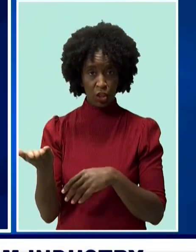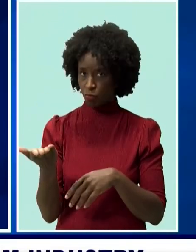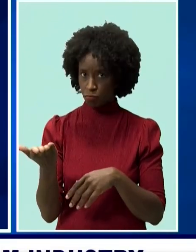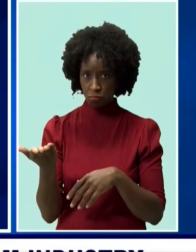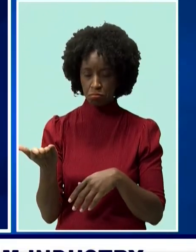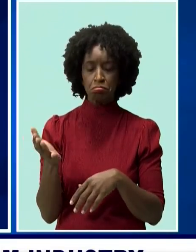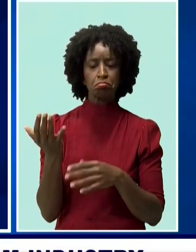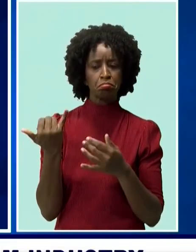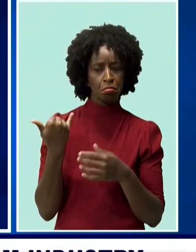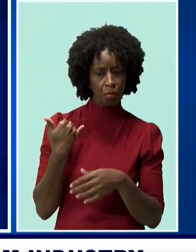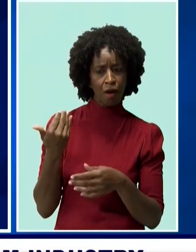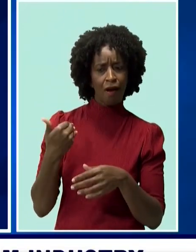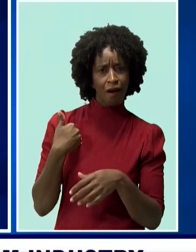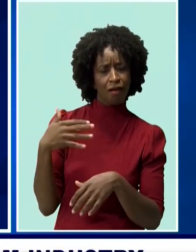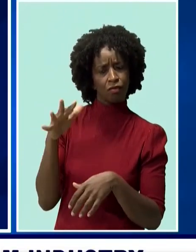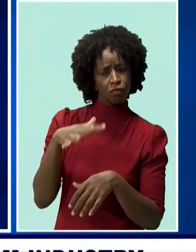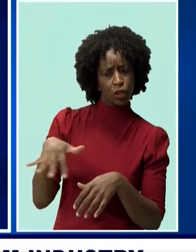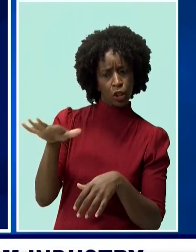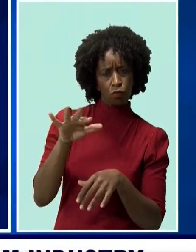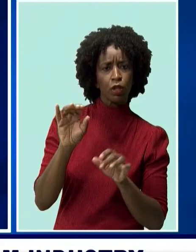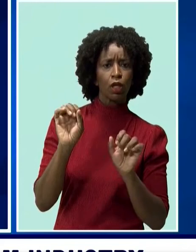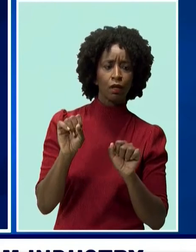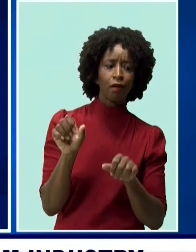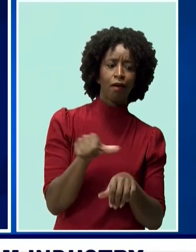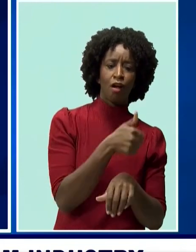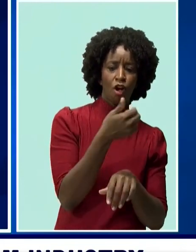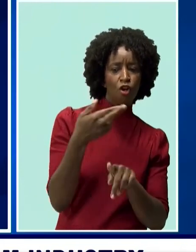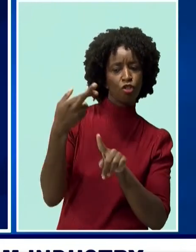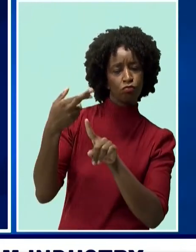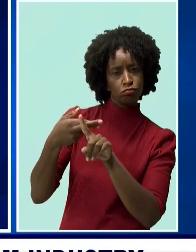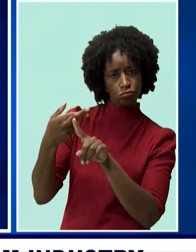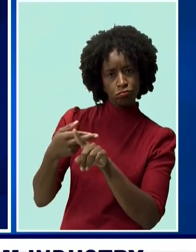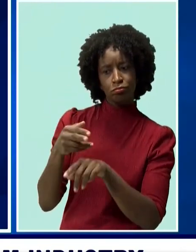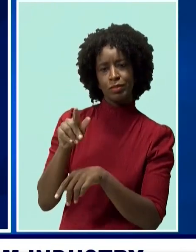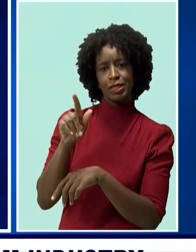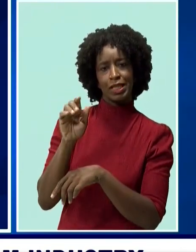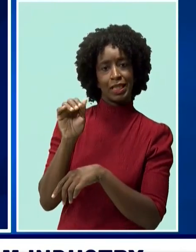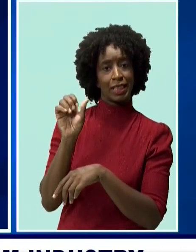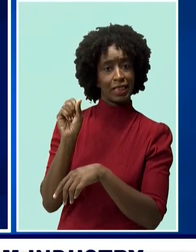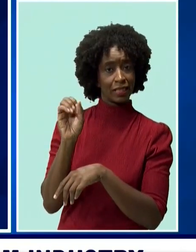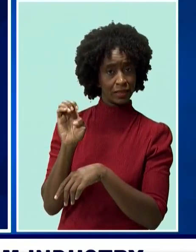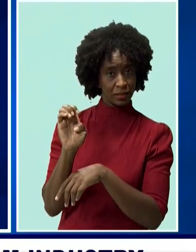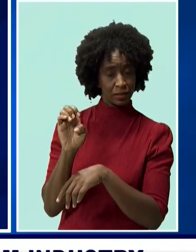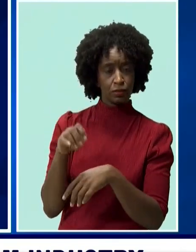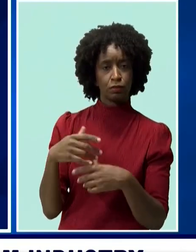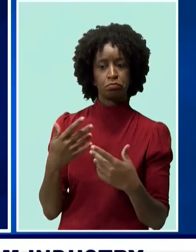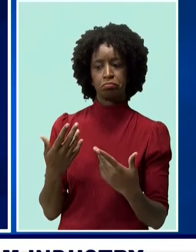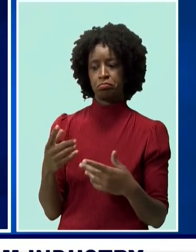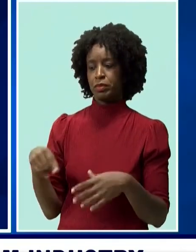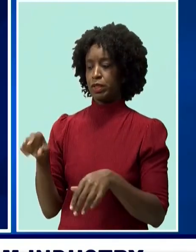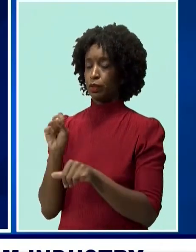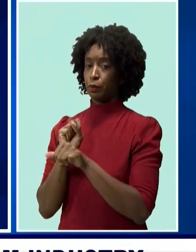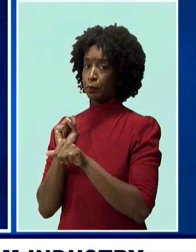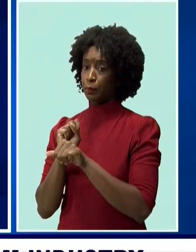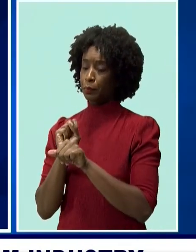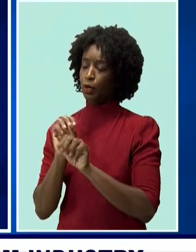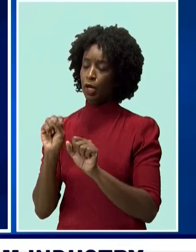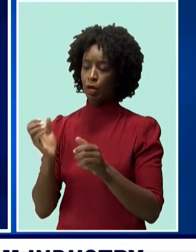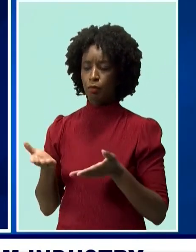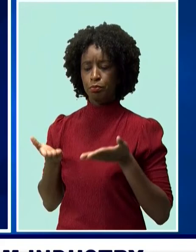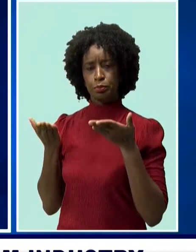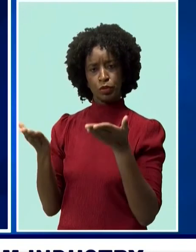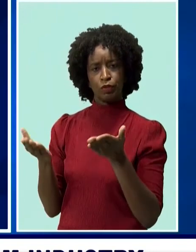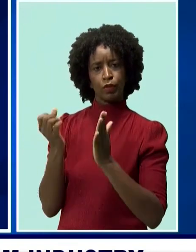Some hotels could be persuaded to offer employees share ownership plans to